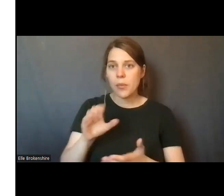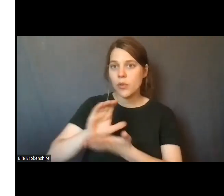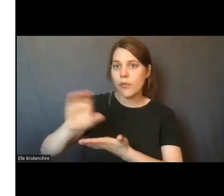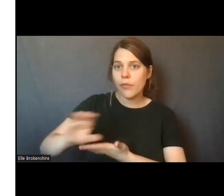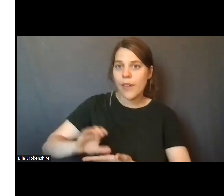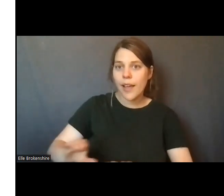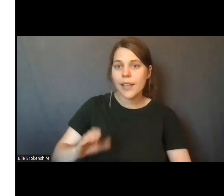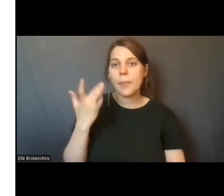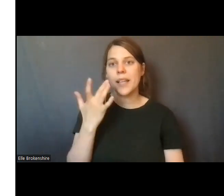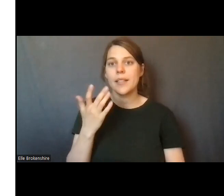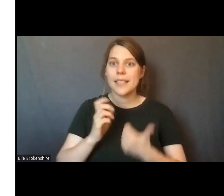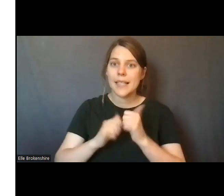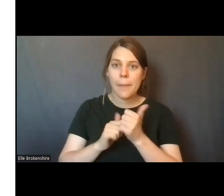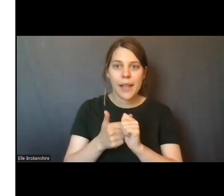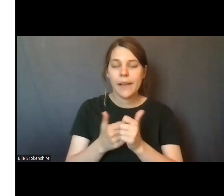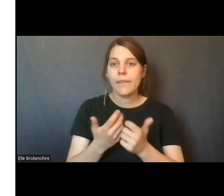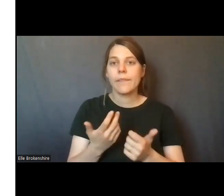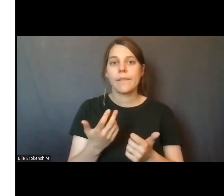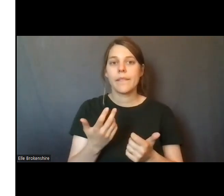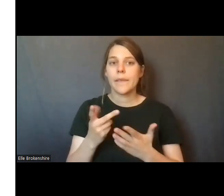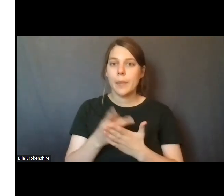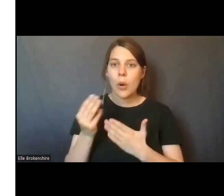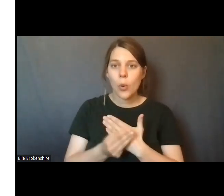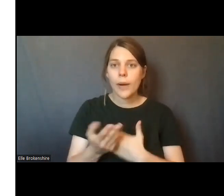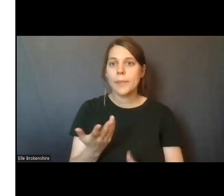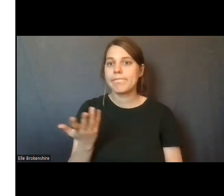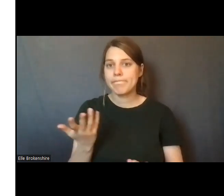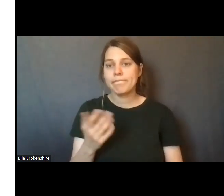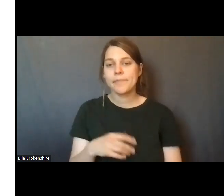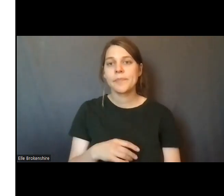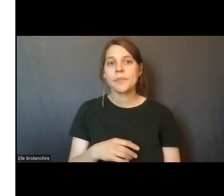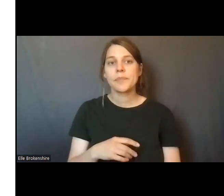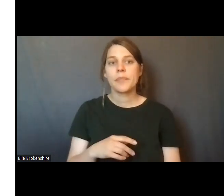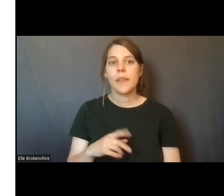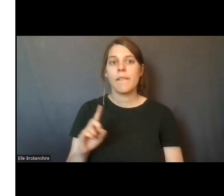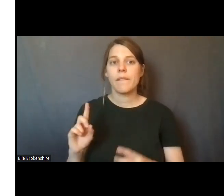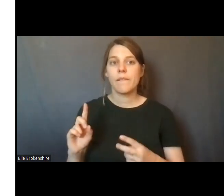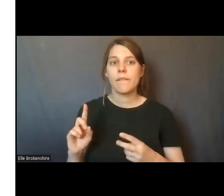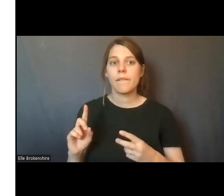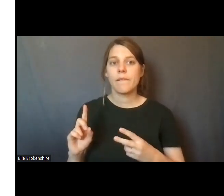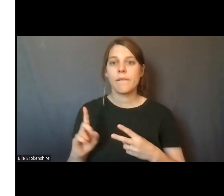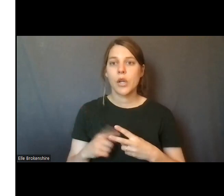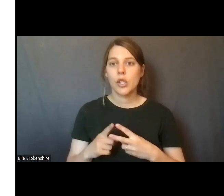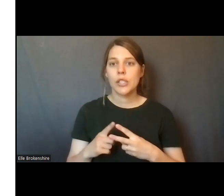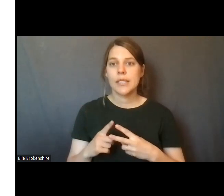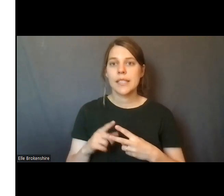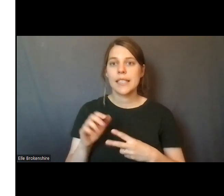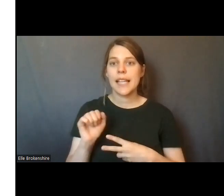to just the competitiveness of the program. The first is ADA